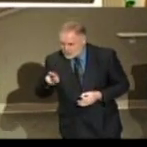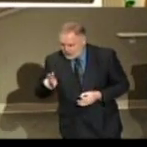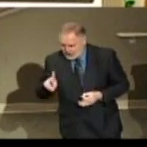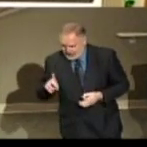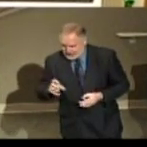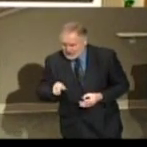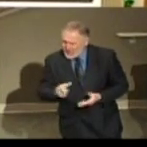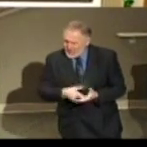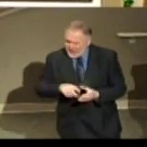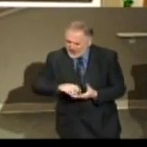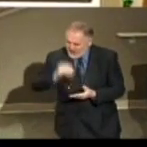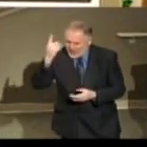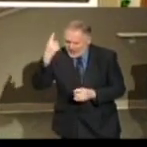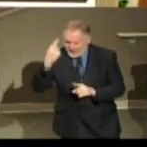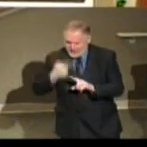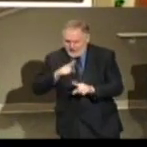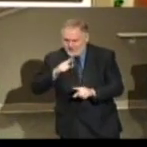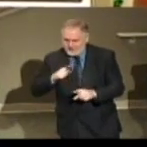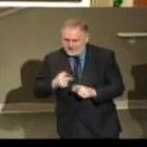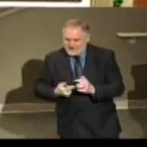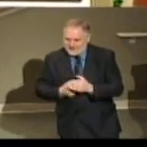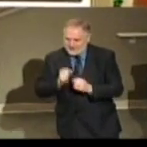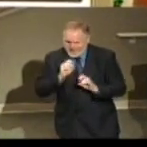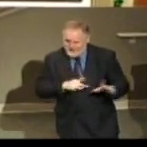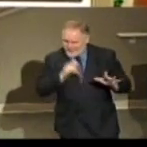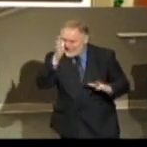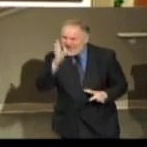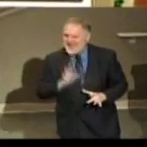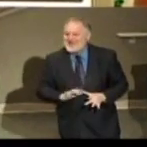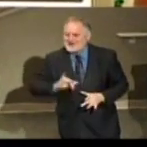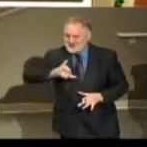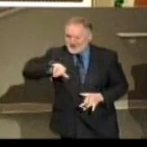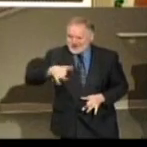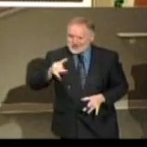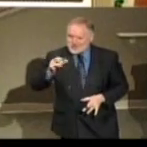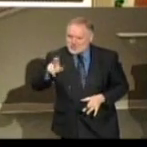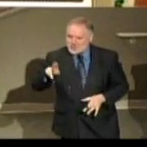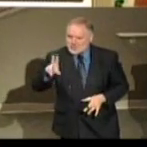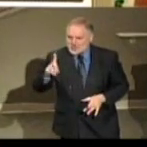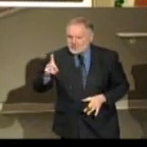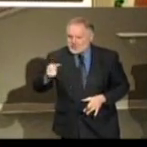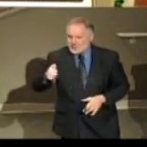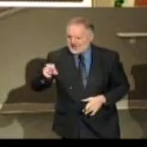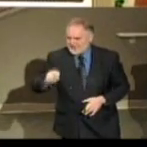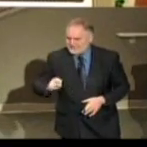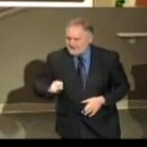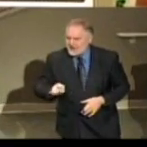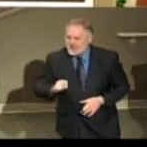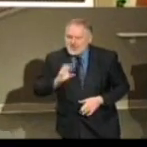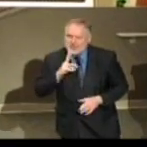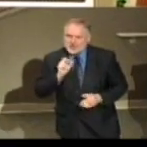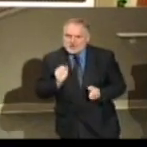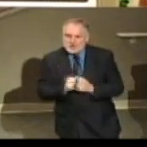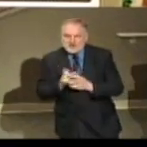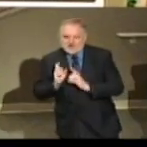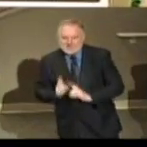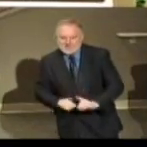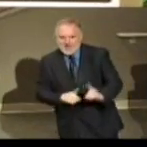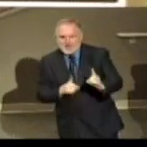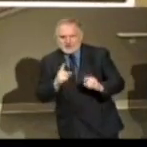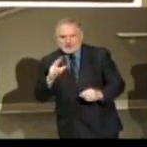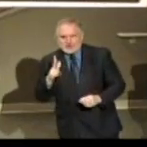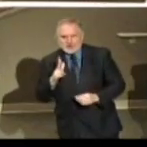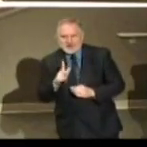could we learn from him?" Let me tell you the lesson, then we're going to read it. Judas was with the disciples